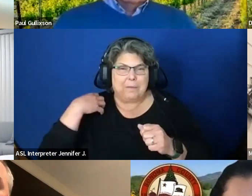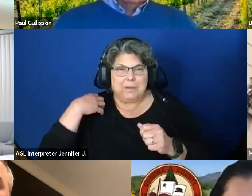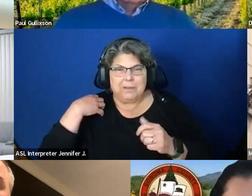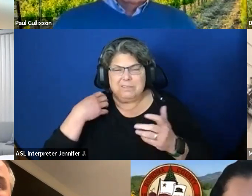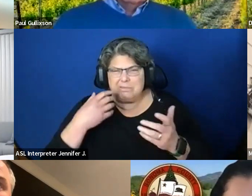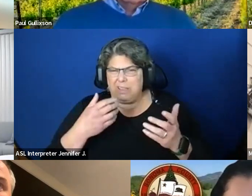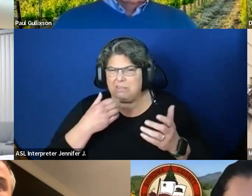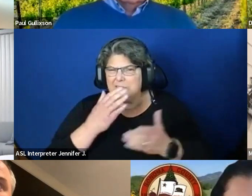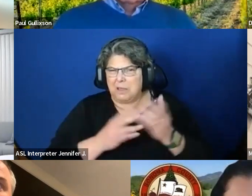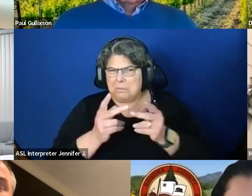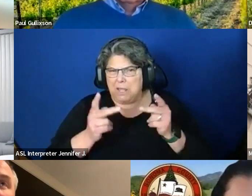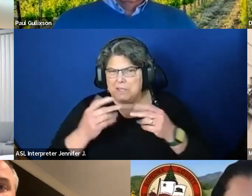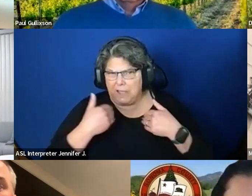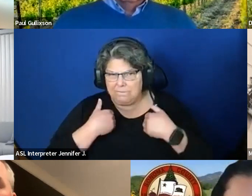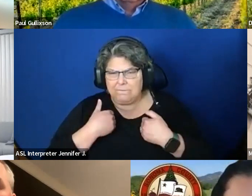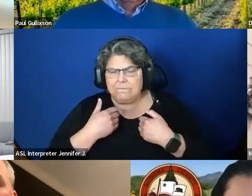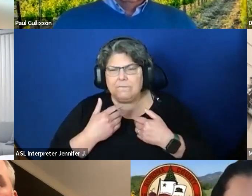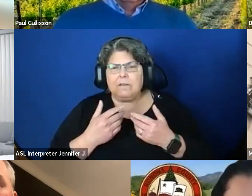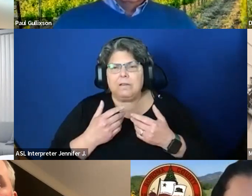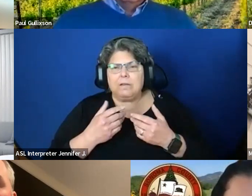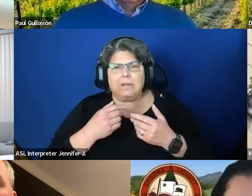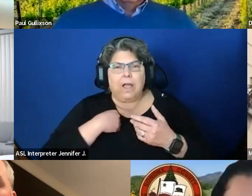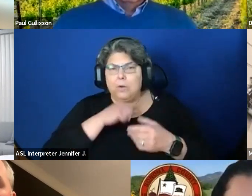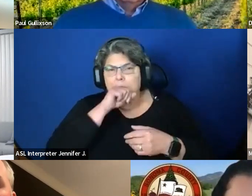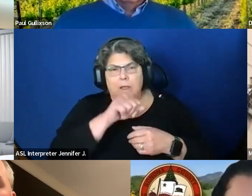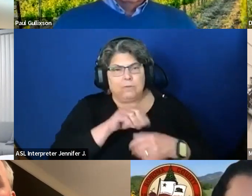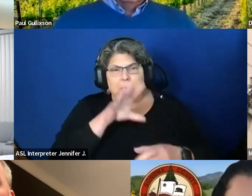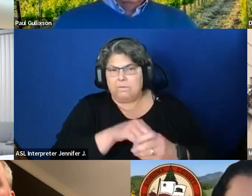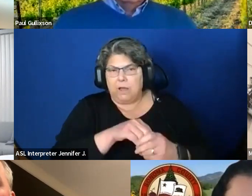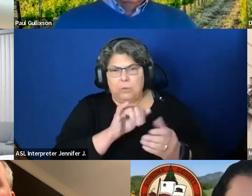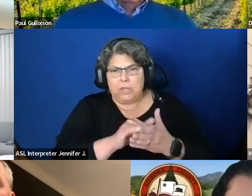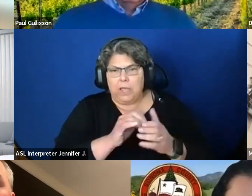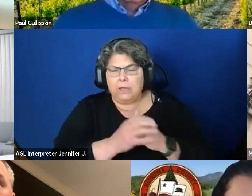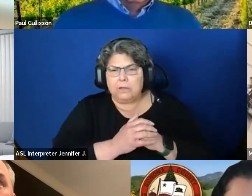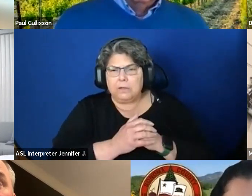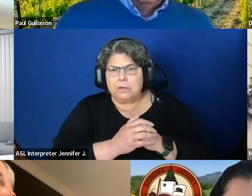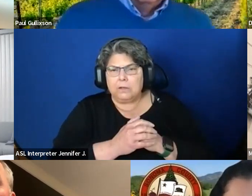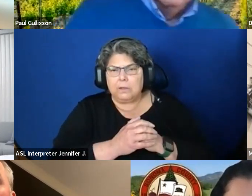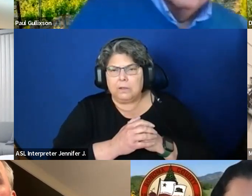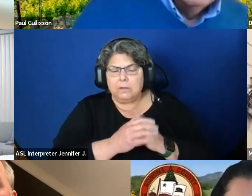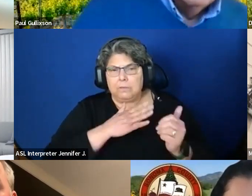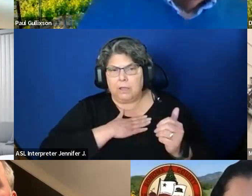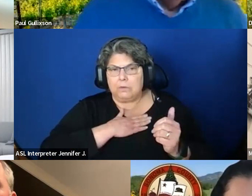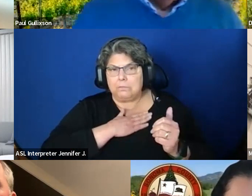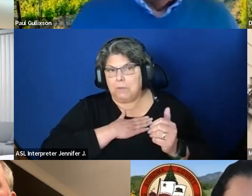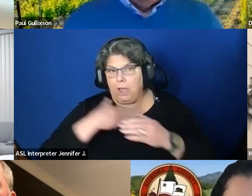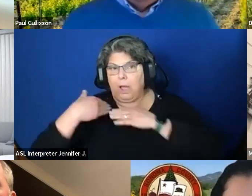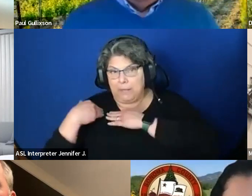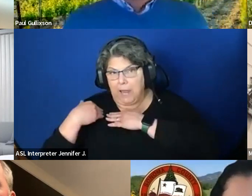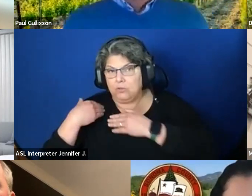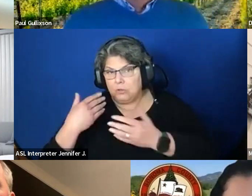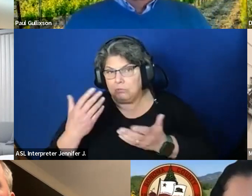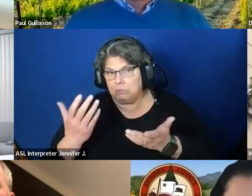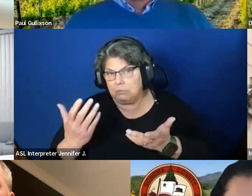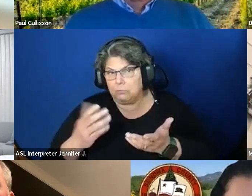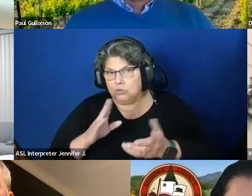areas. I mean, I'd love to be a part of that. It's my obligation, it's my